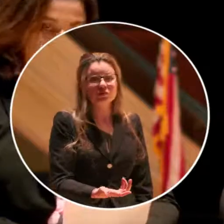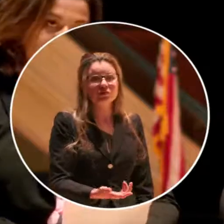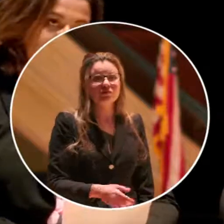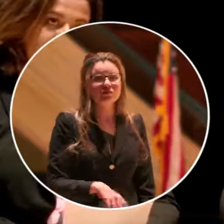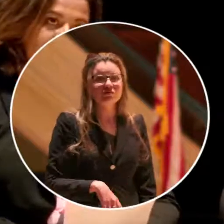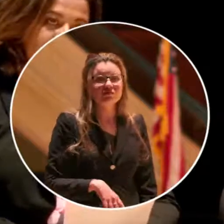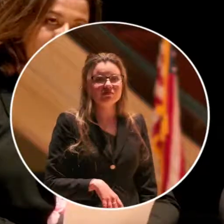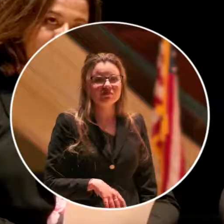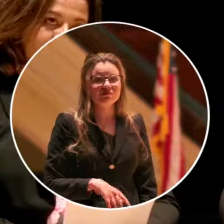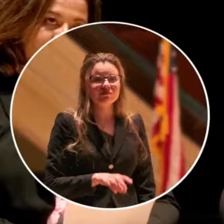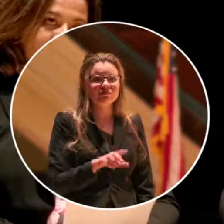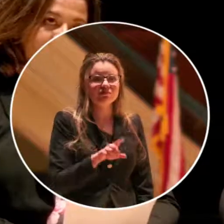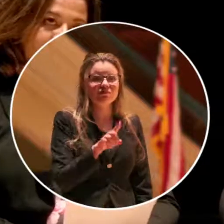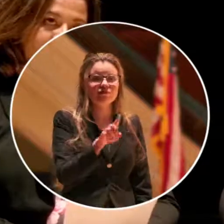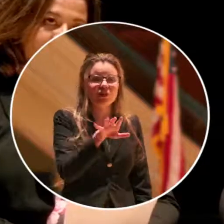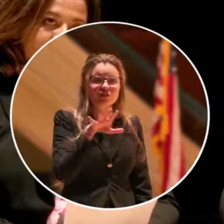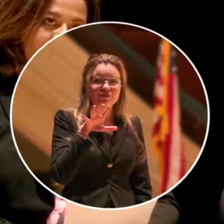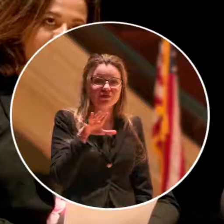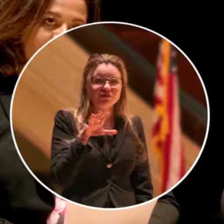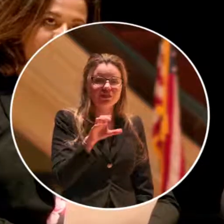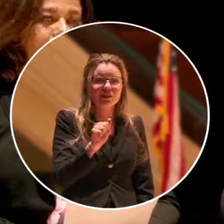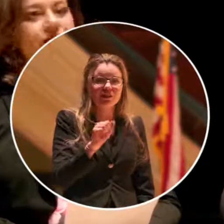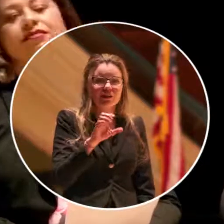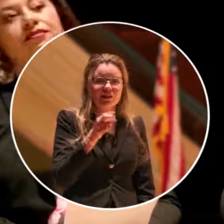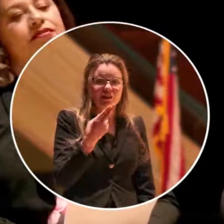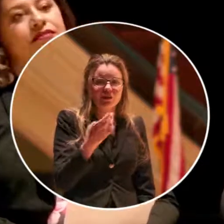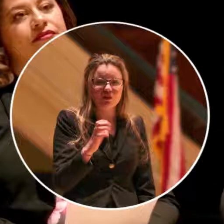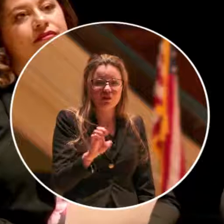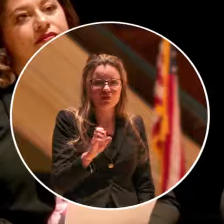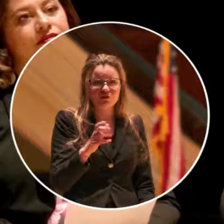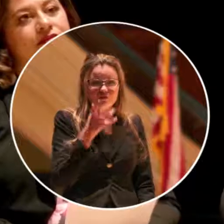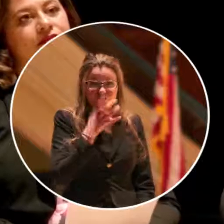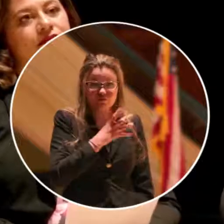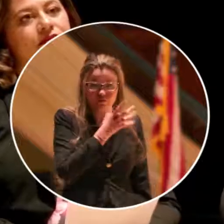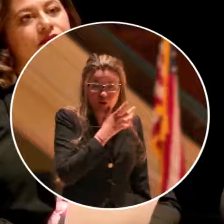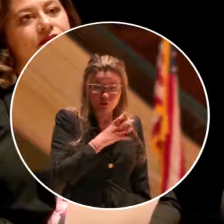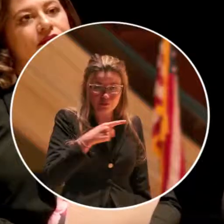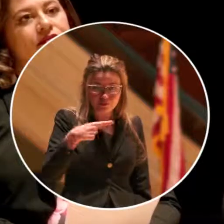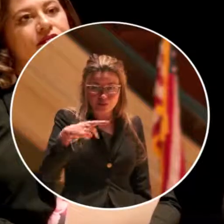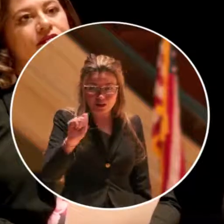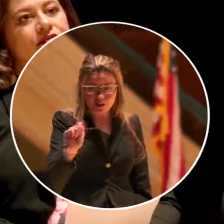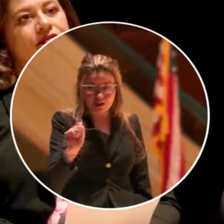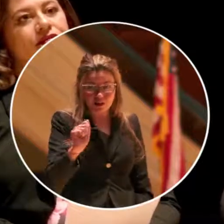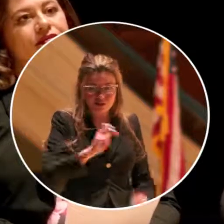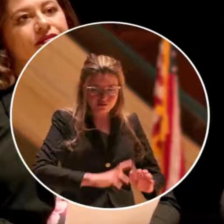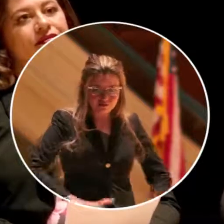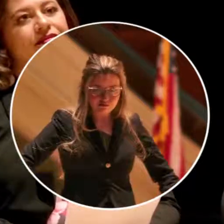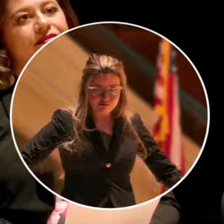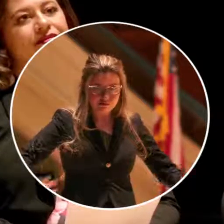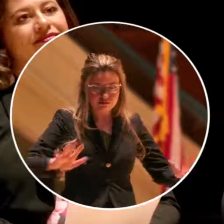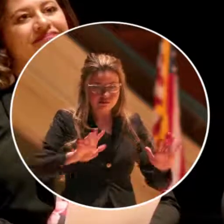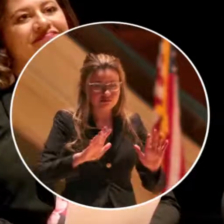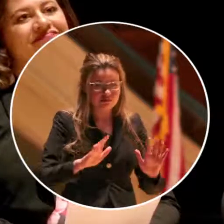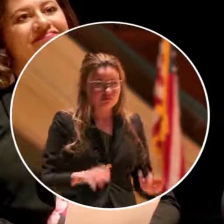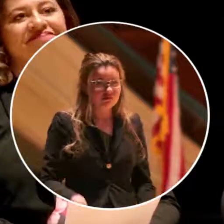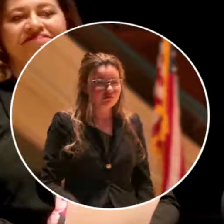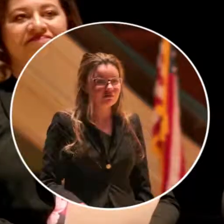on a 150-acre farm in the hills of Pennsylvania. If you attended one of our family